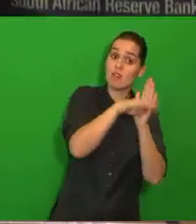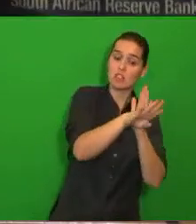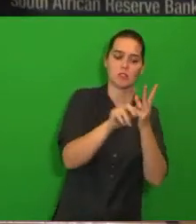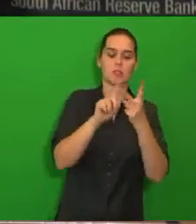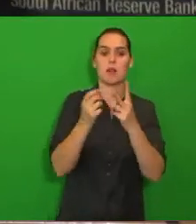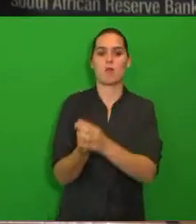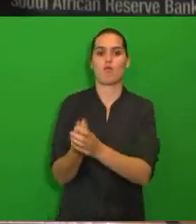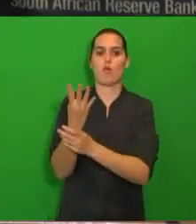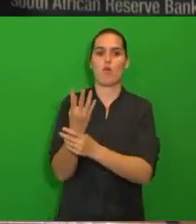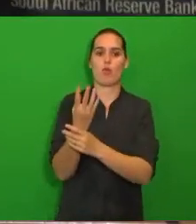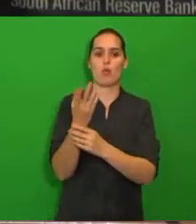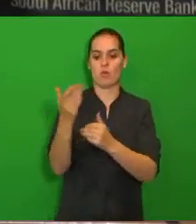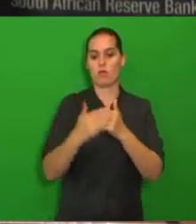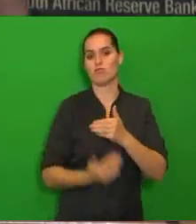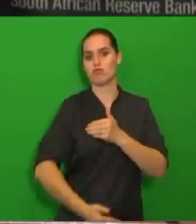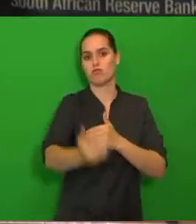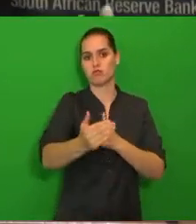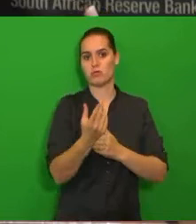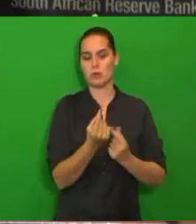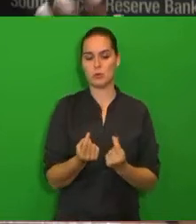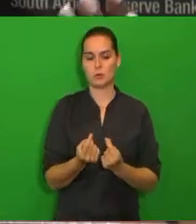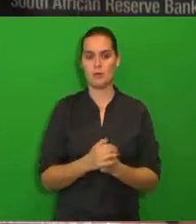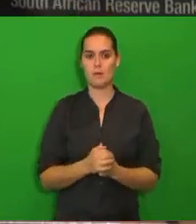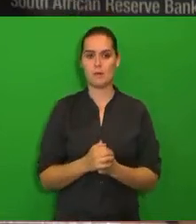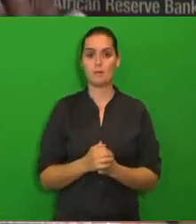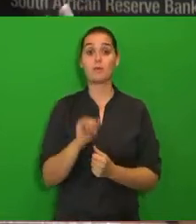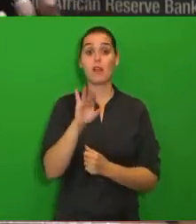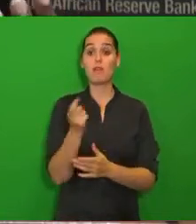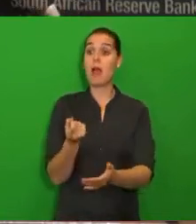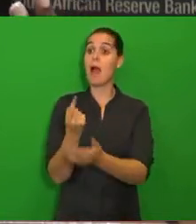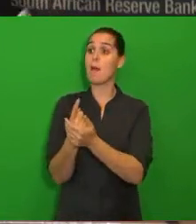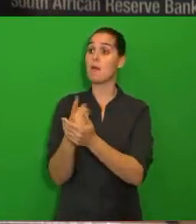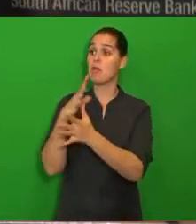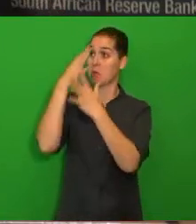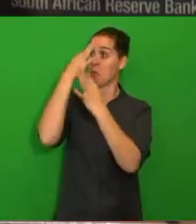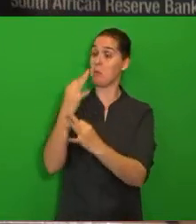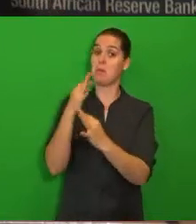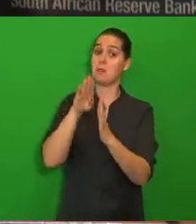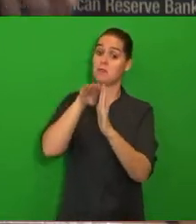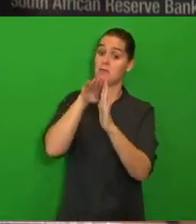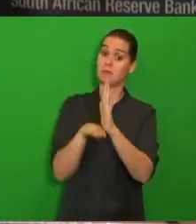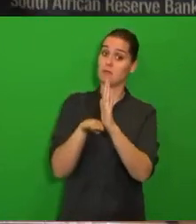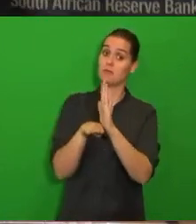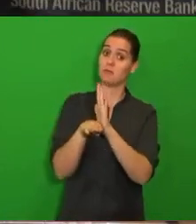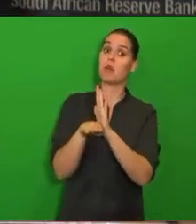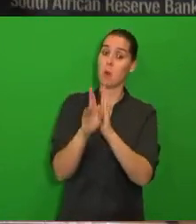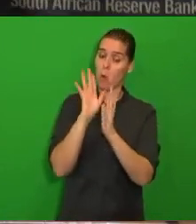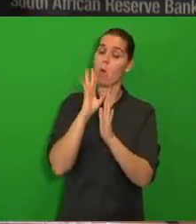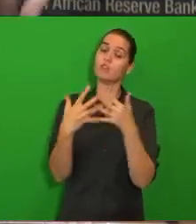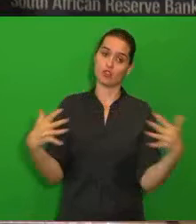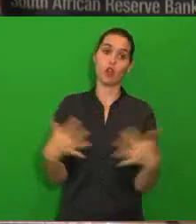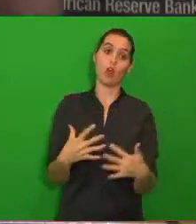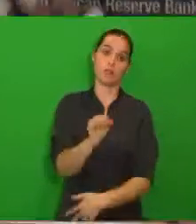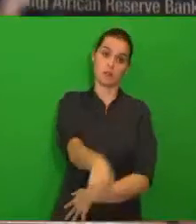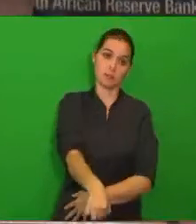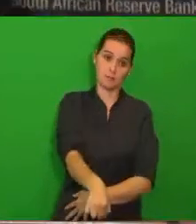growth going forward. If a downgrade does take place, it will be a shock, and